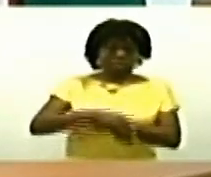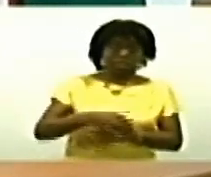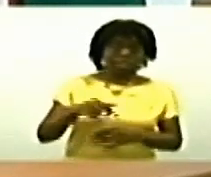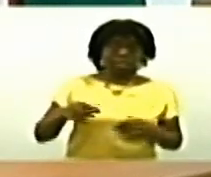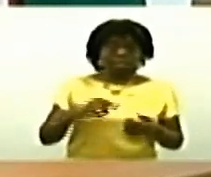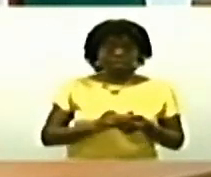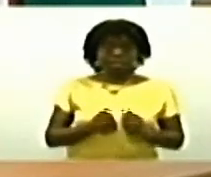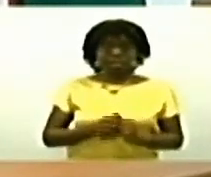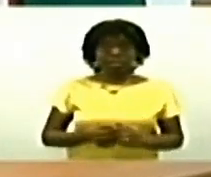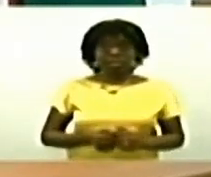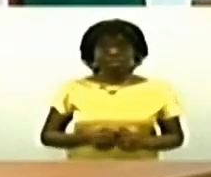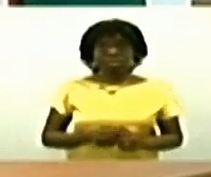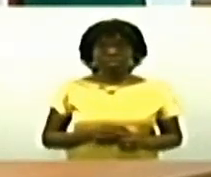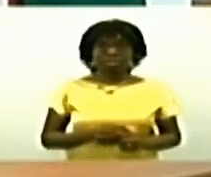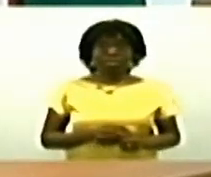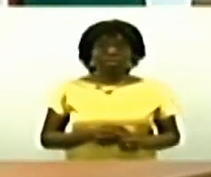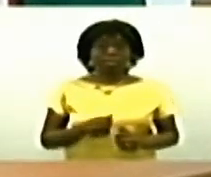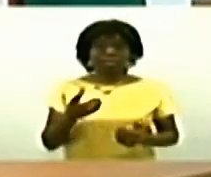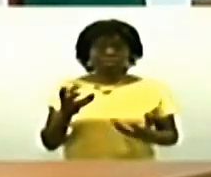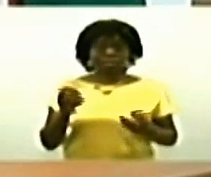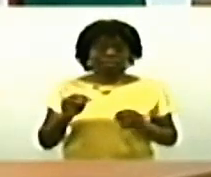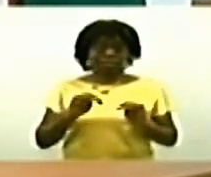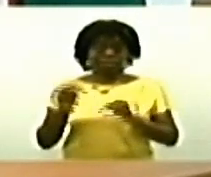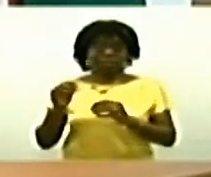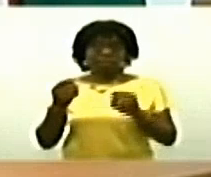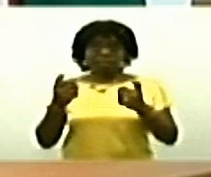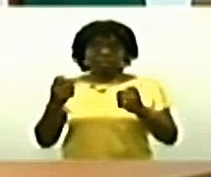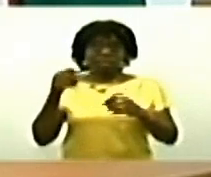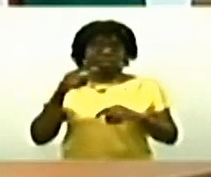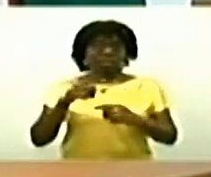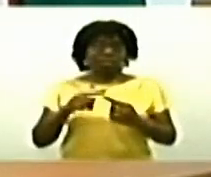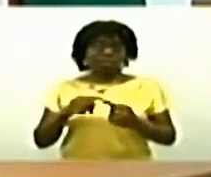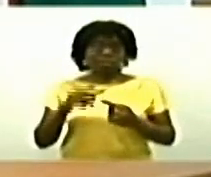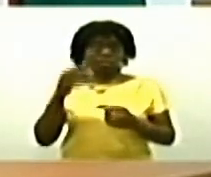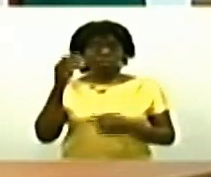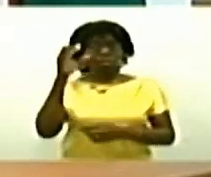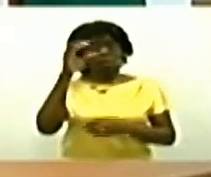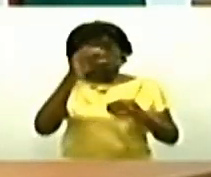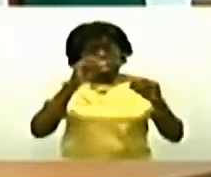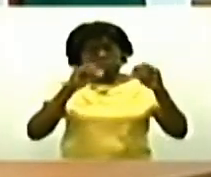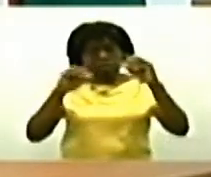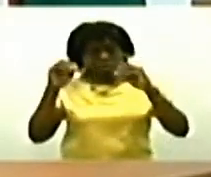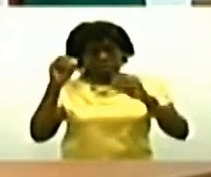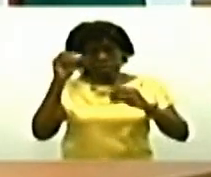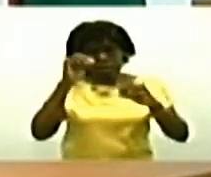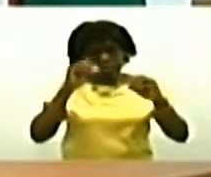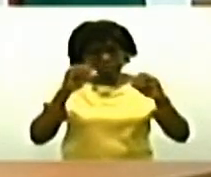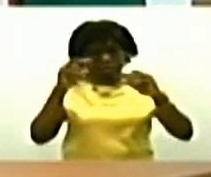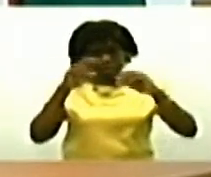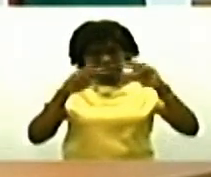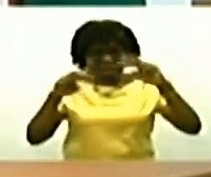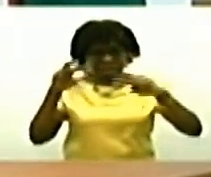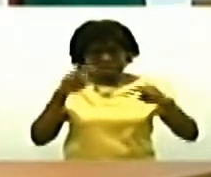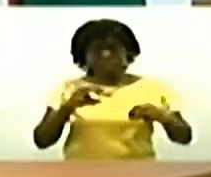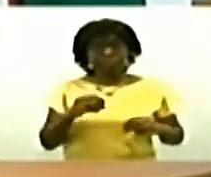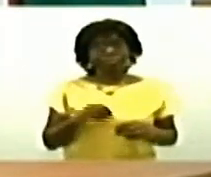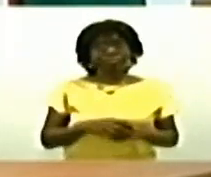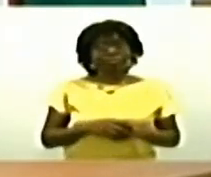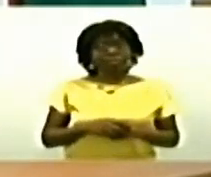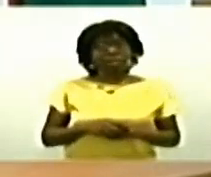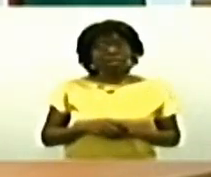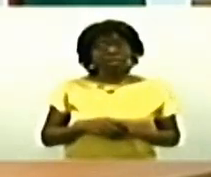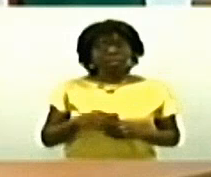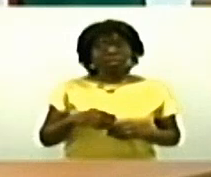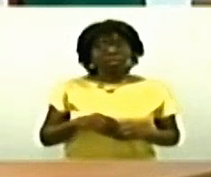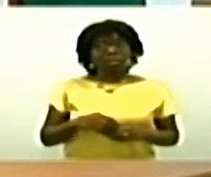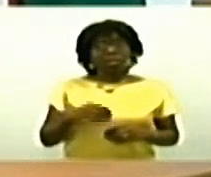problems. Now, I want to move quickly on to some observations and some recommendations as I looked and listened to the debate of